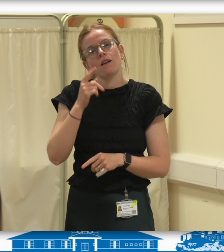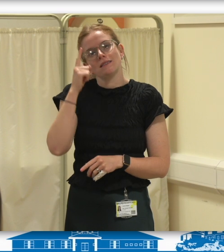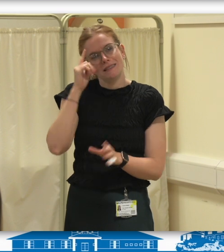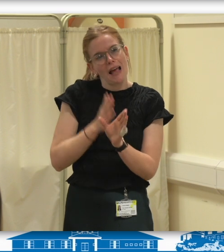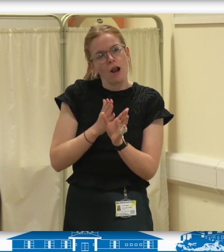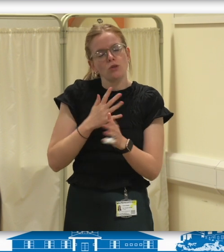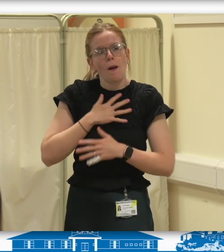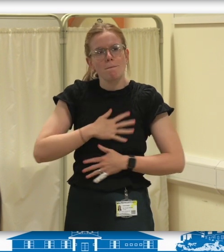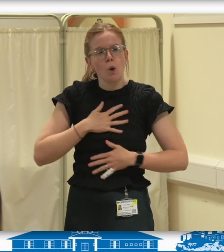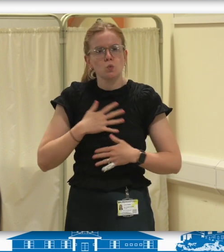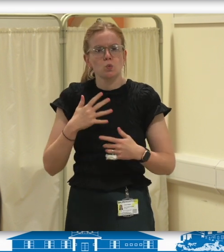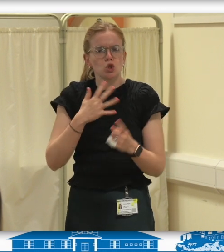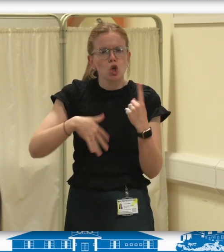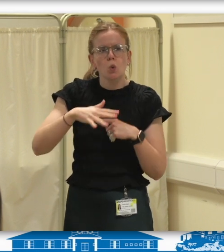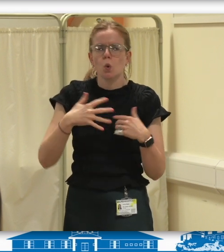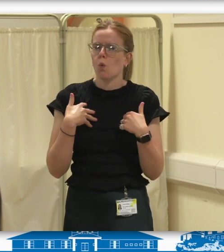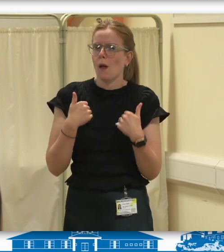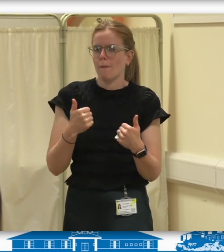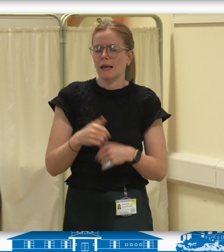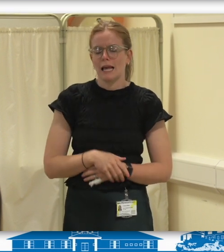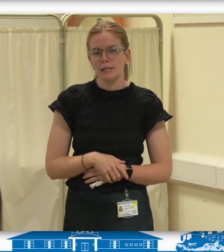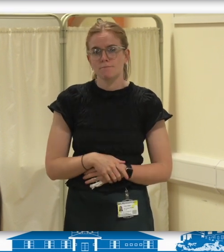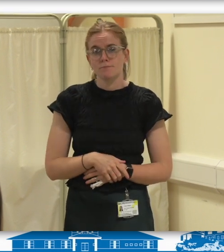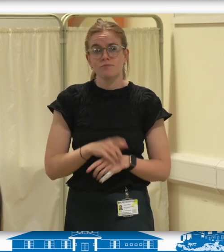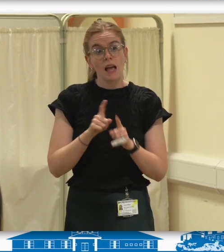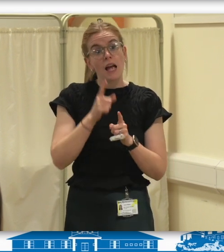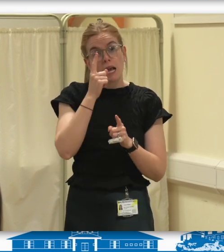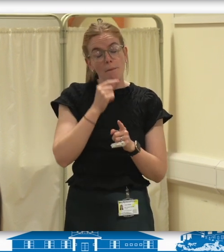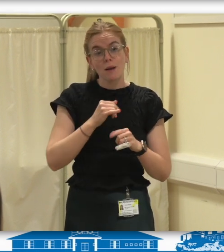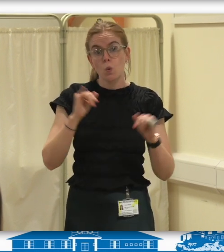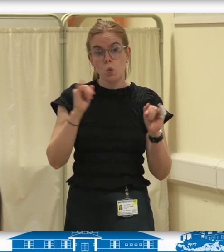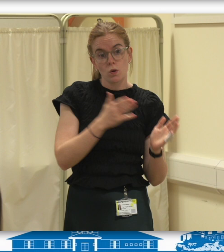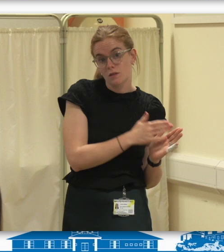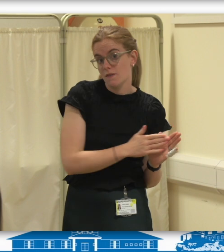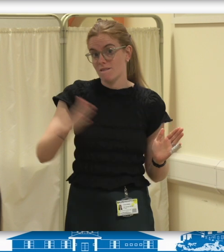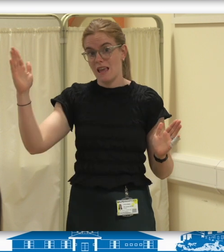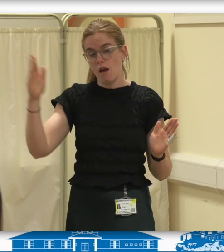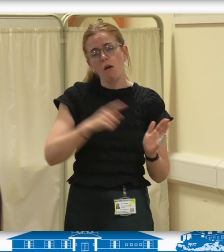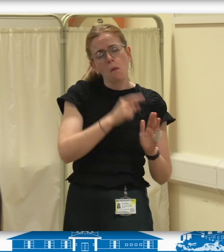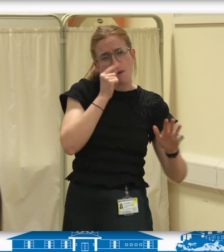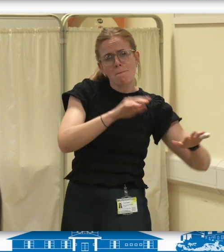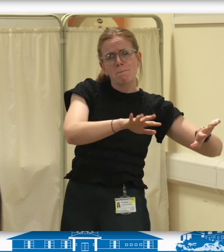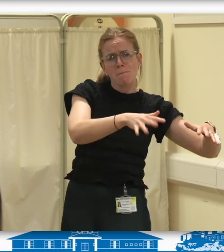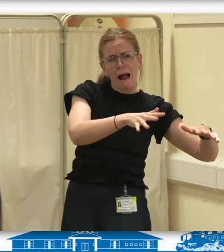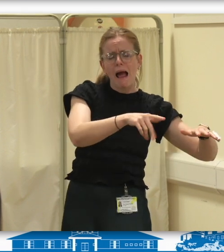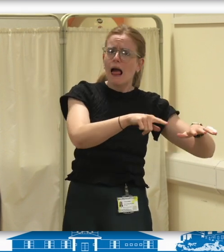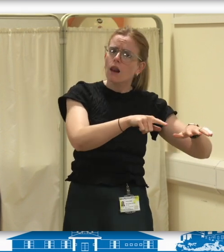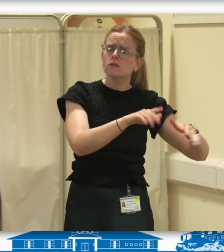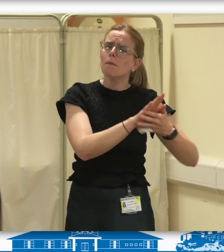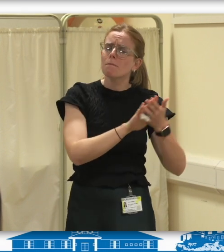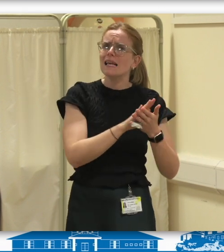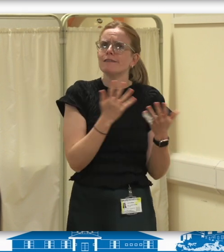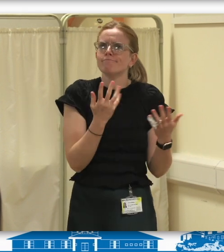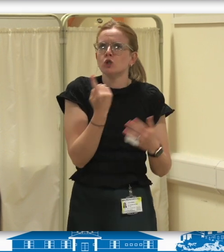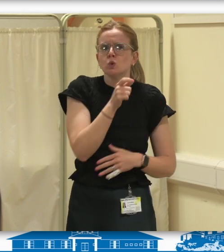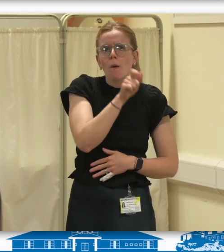well-being. It has degrees of severity, so it ranges from a mild form of the condition, where someone